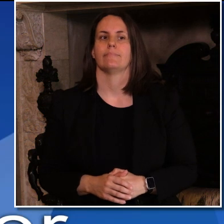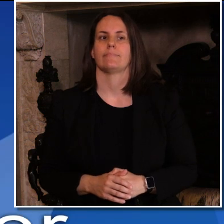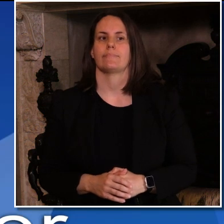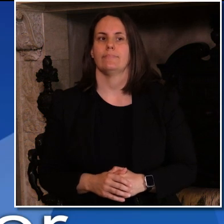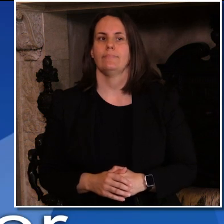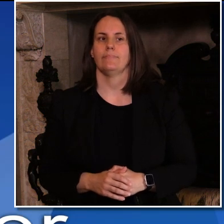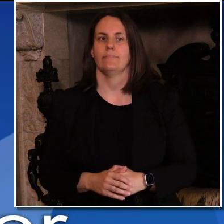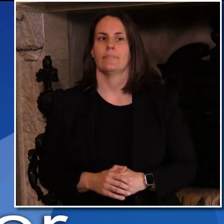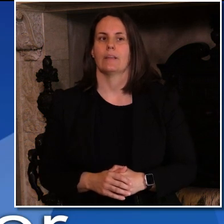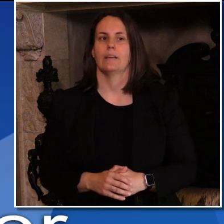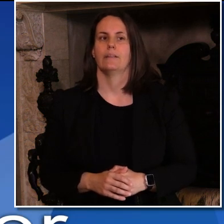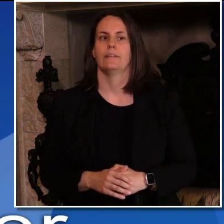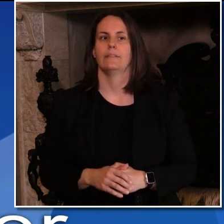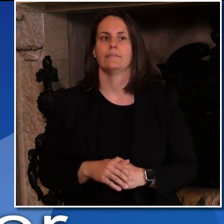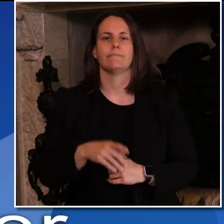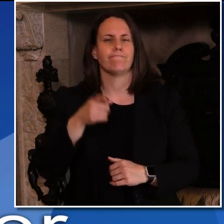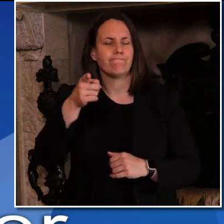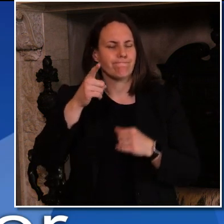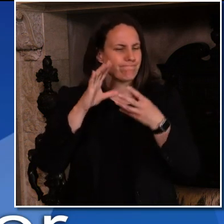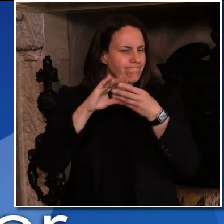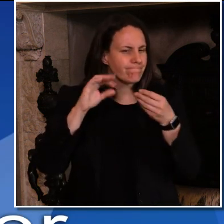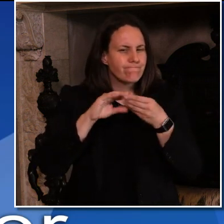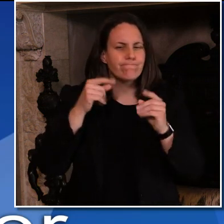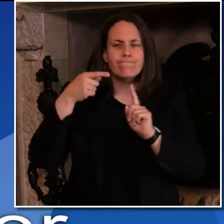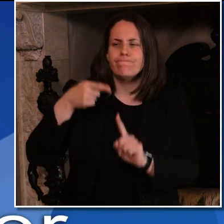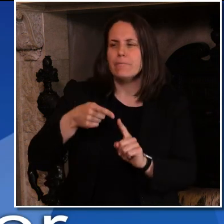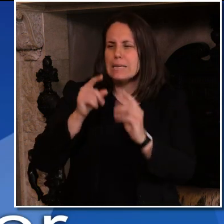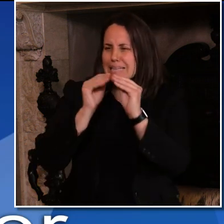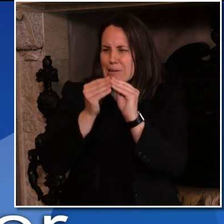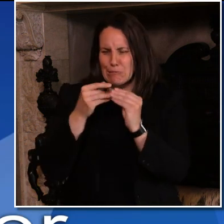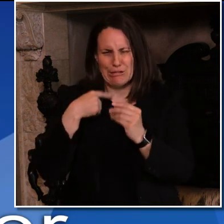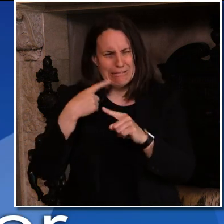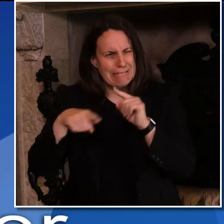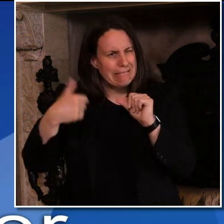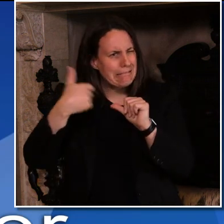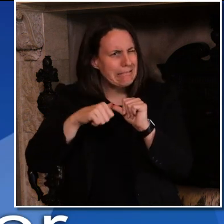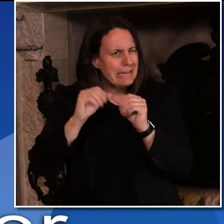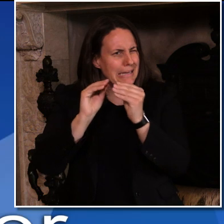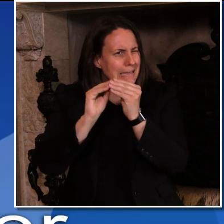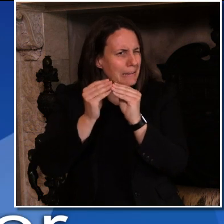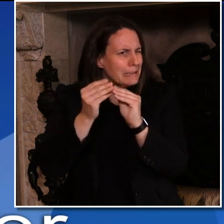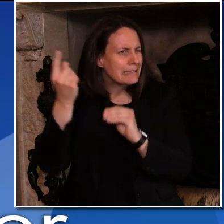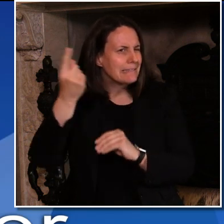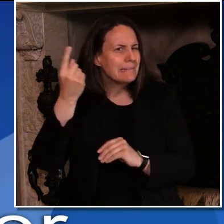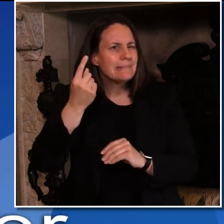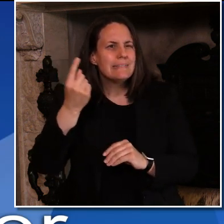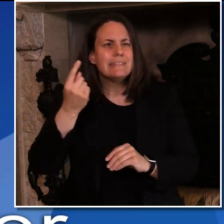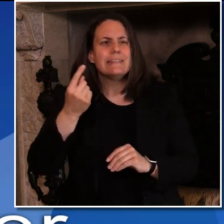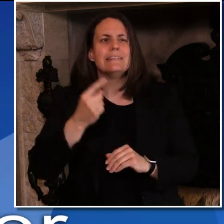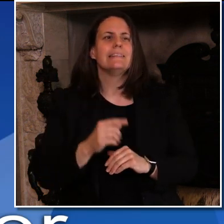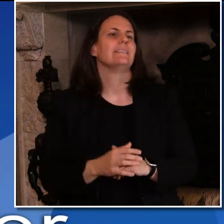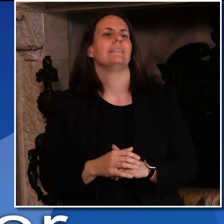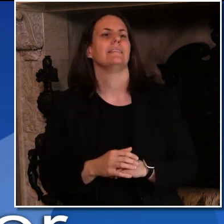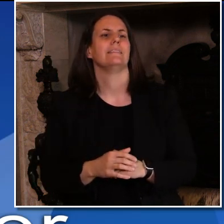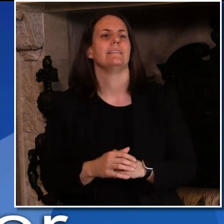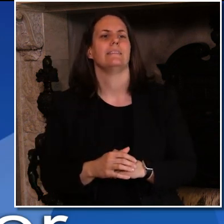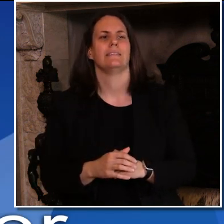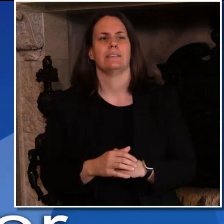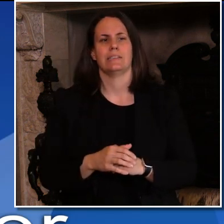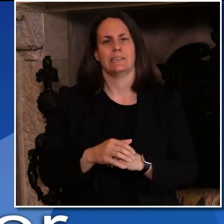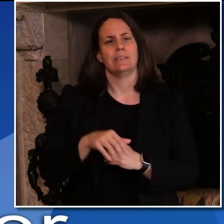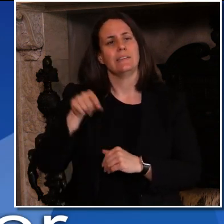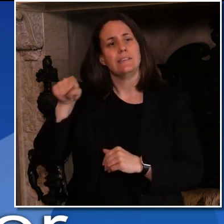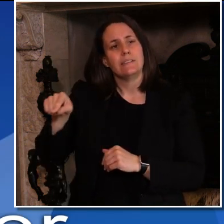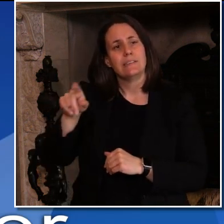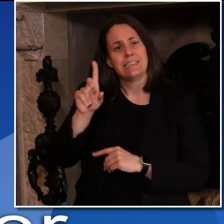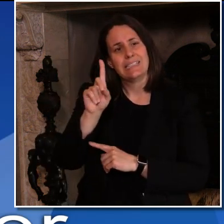number off the top of my head, have been transferred within Department of Workforce Development to help answer calls and on over the overloaded phone lines.